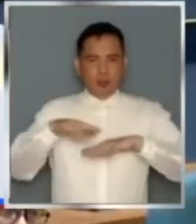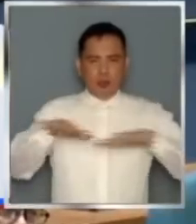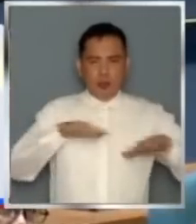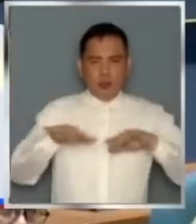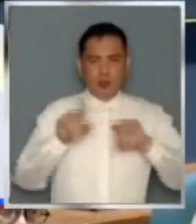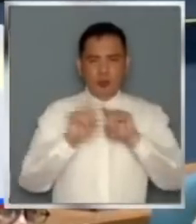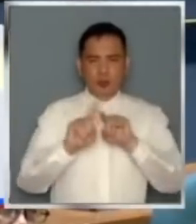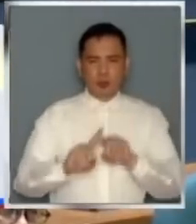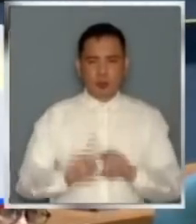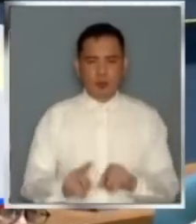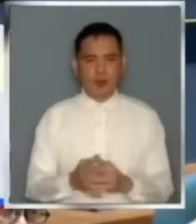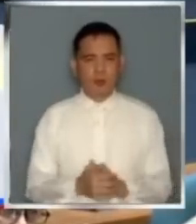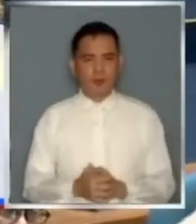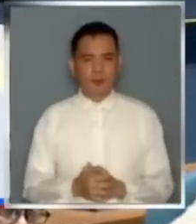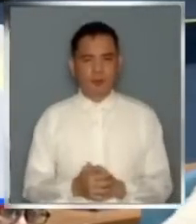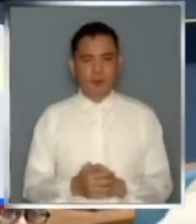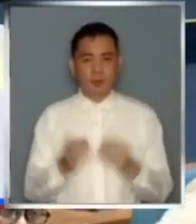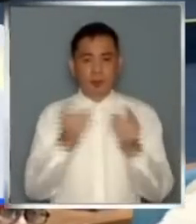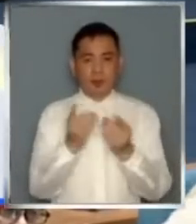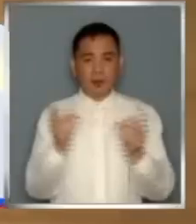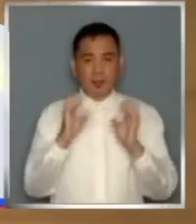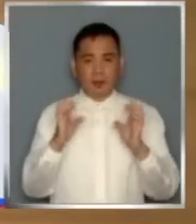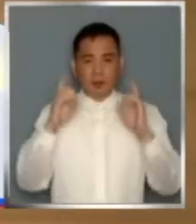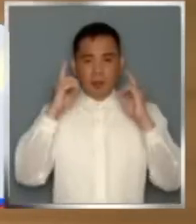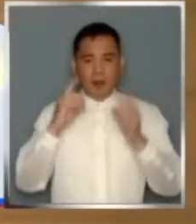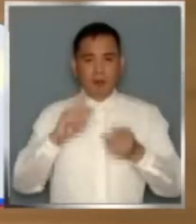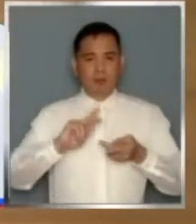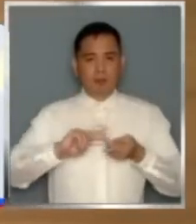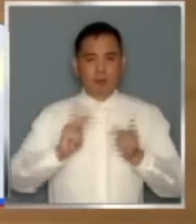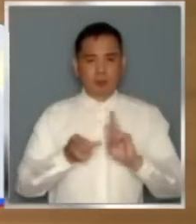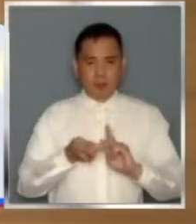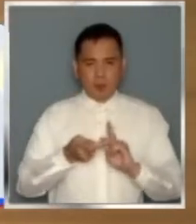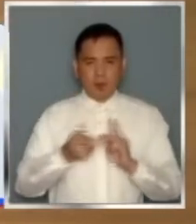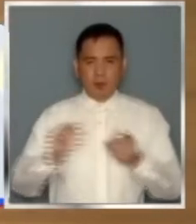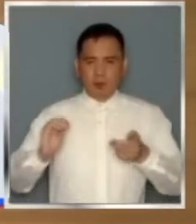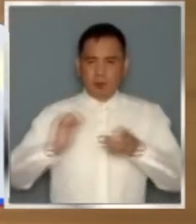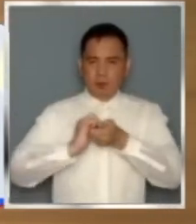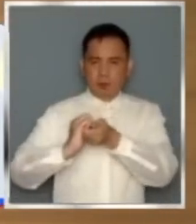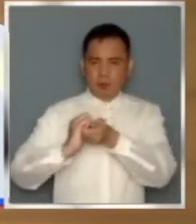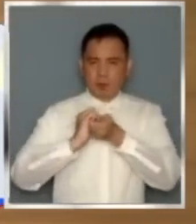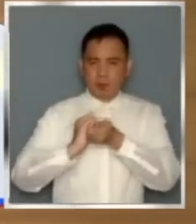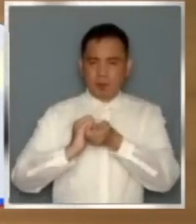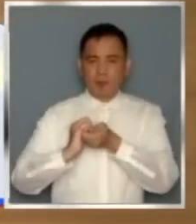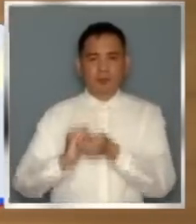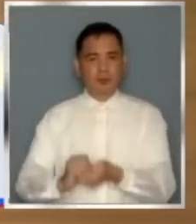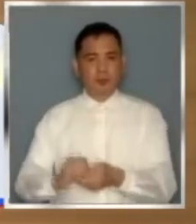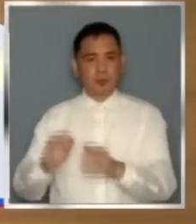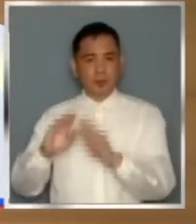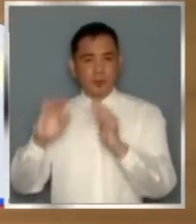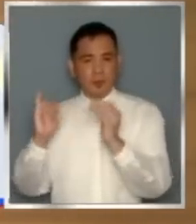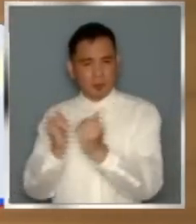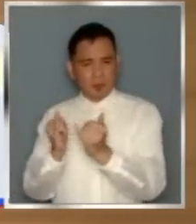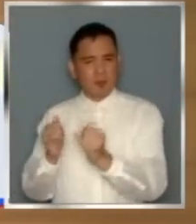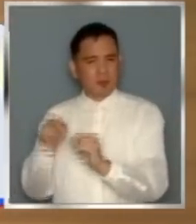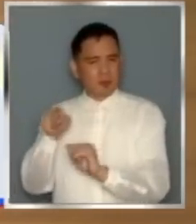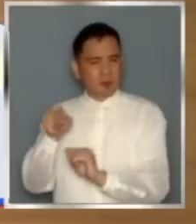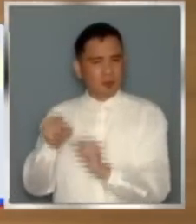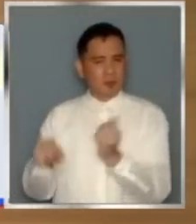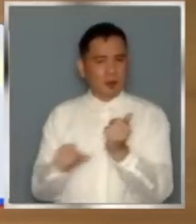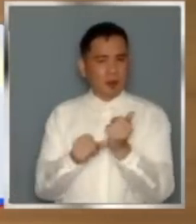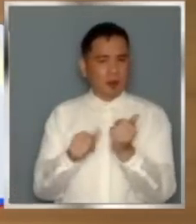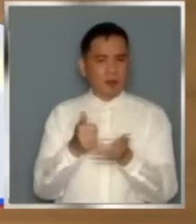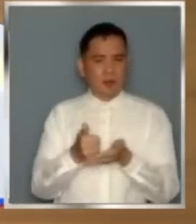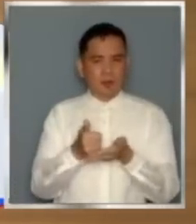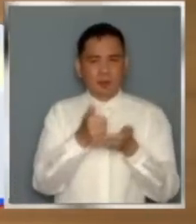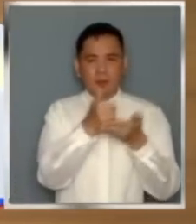Through the DepEd Partnership Assistance Portal, private sector partners continue their assistance in the rehabilitation and